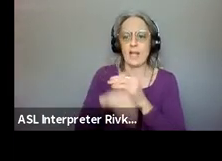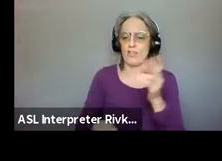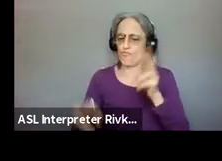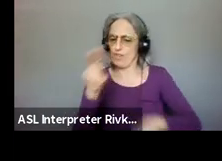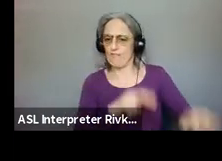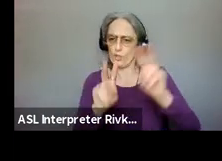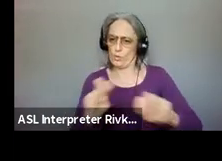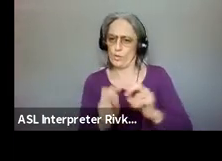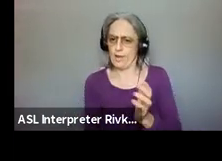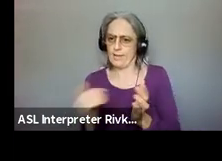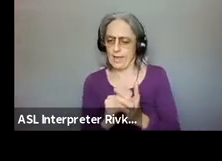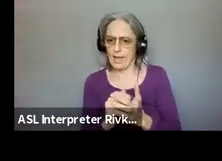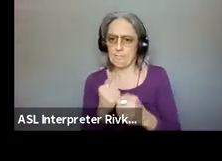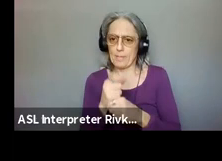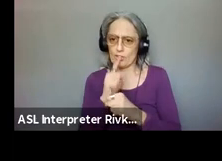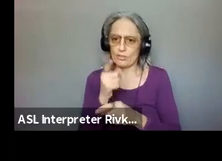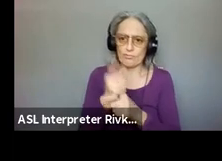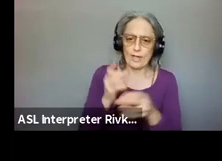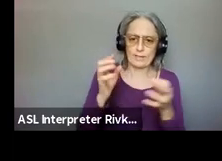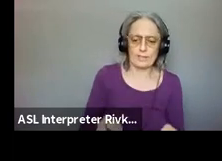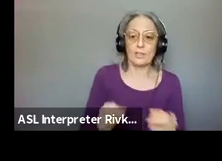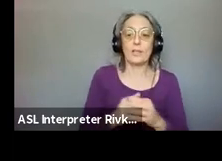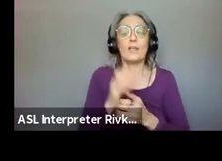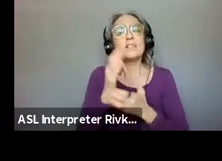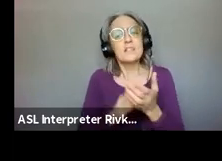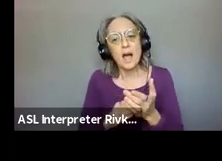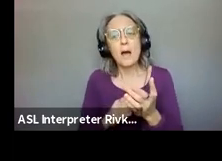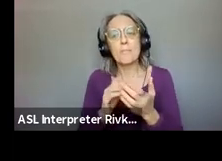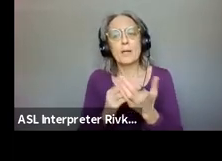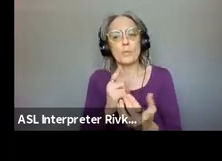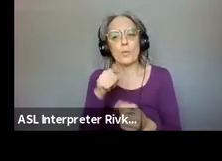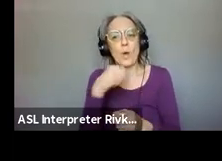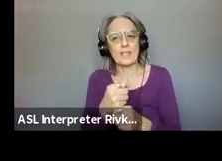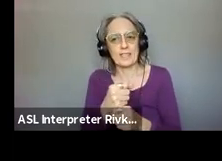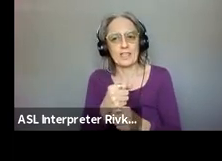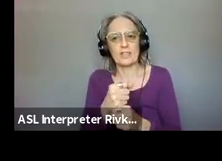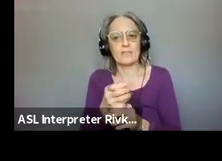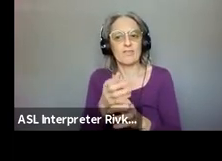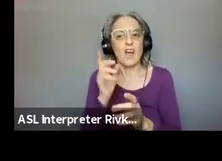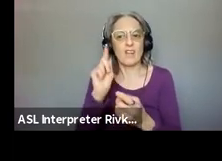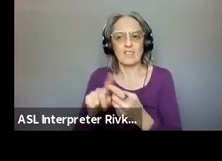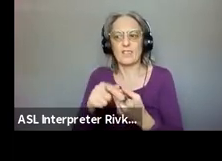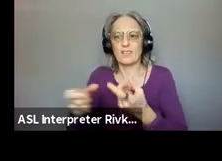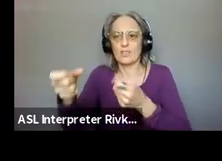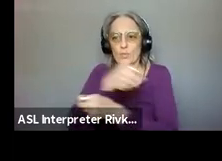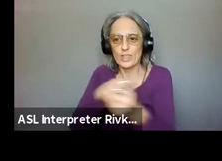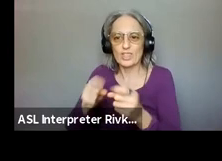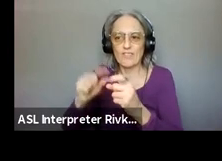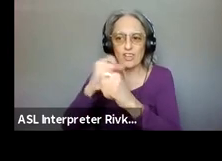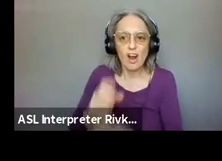slightly by county. Some counties will do it where you have to wait a full year before you can redetermine the guardianship, and some counties do it by calendar